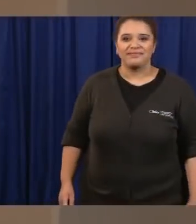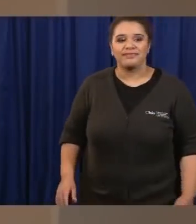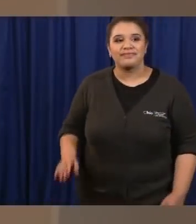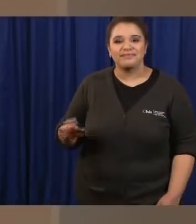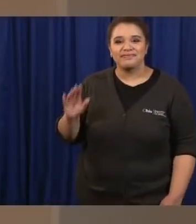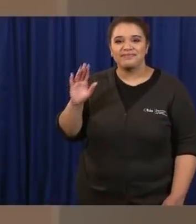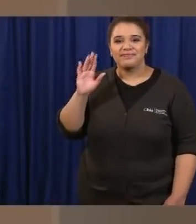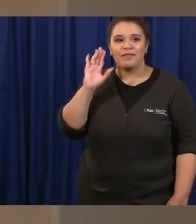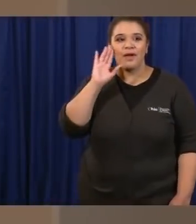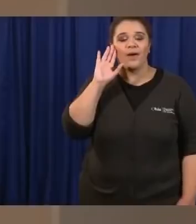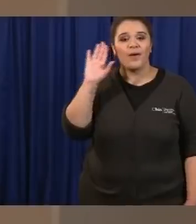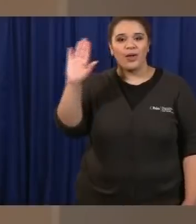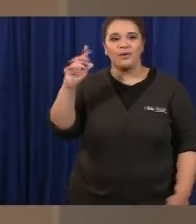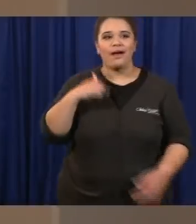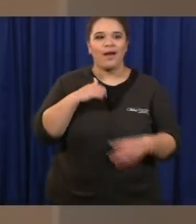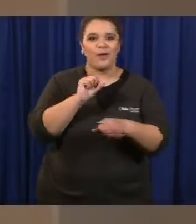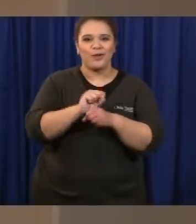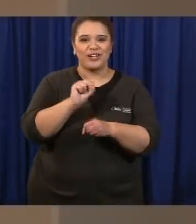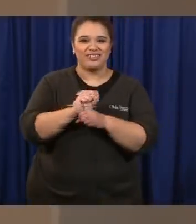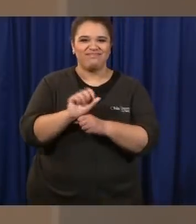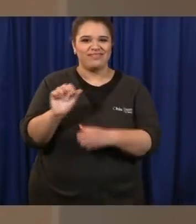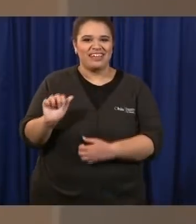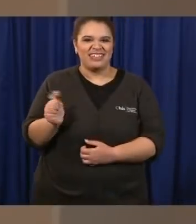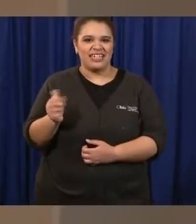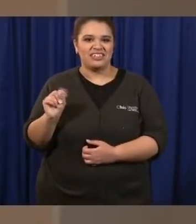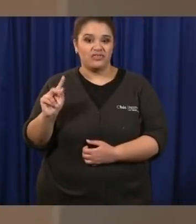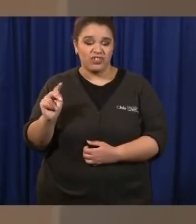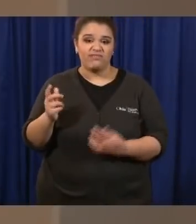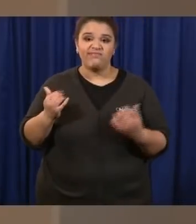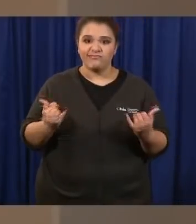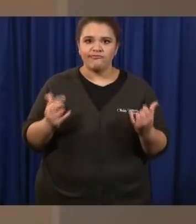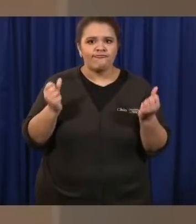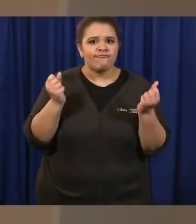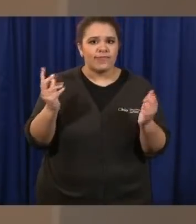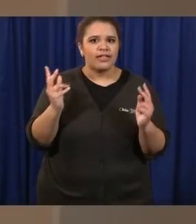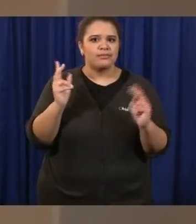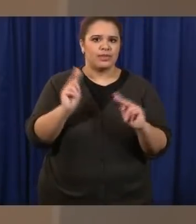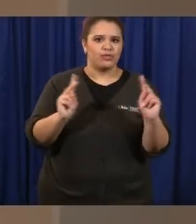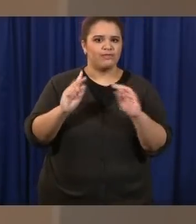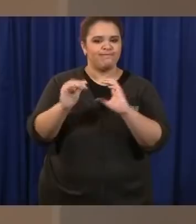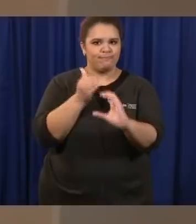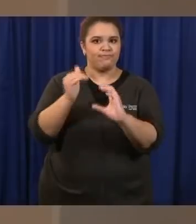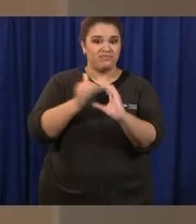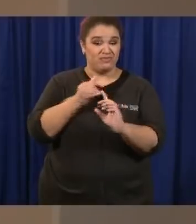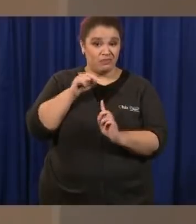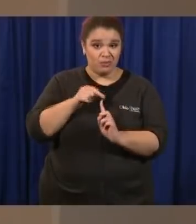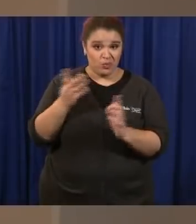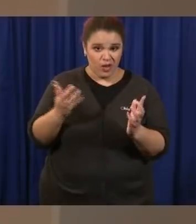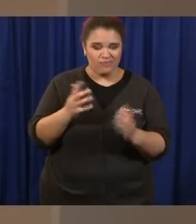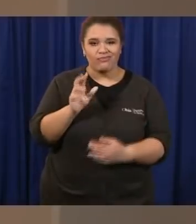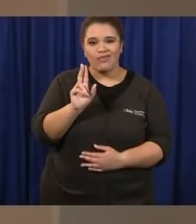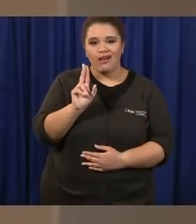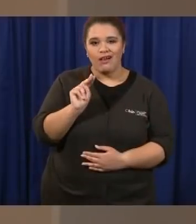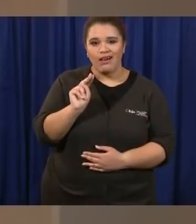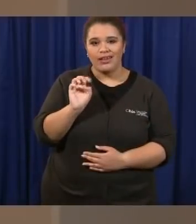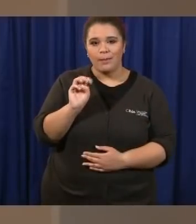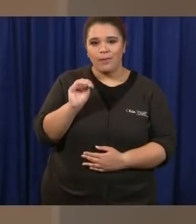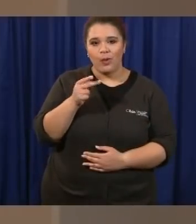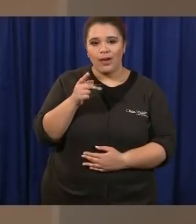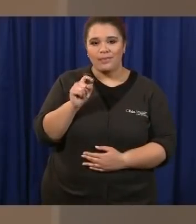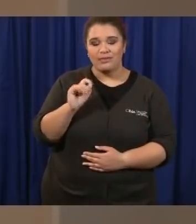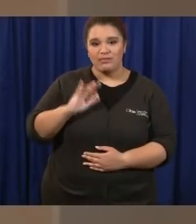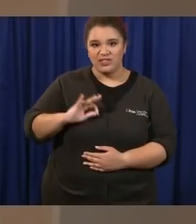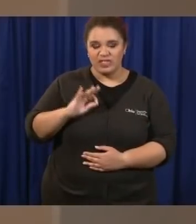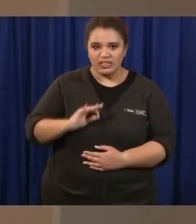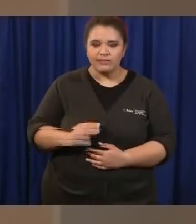Hi, Lacey Chris from 10 TV. We still are getting a lot of emails into our newsroom about the unemployment benefits. Those people who are struggling to get through.